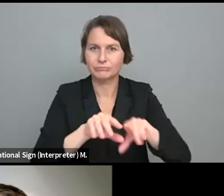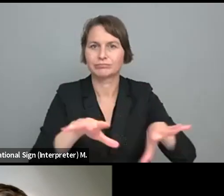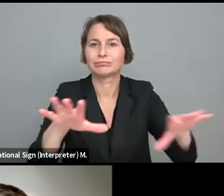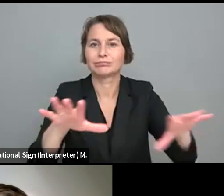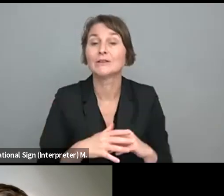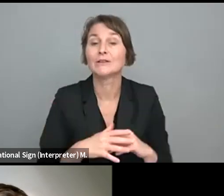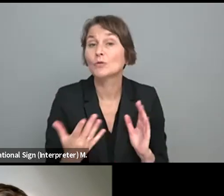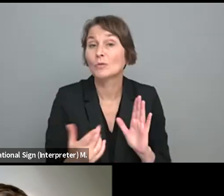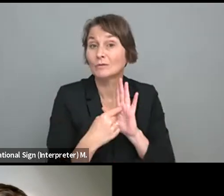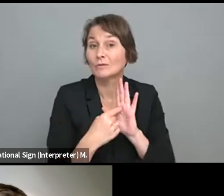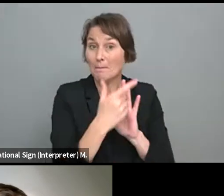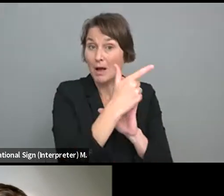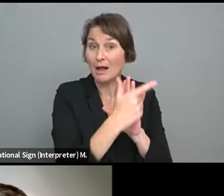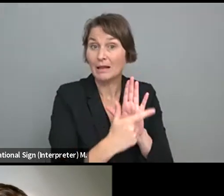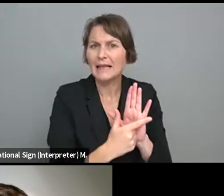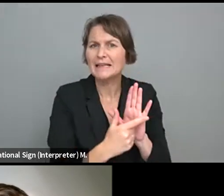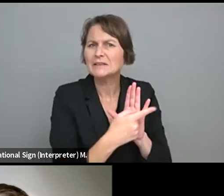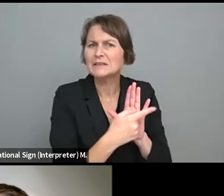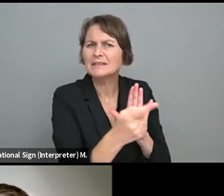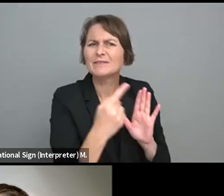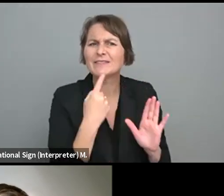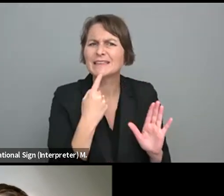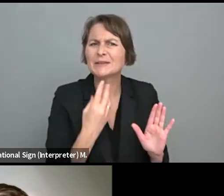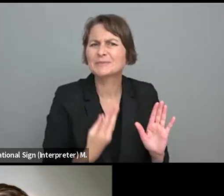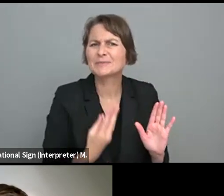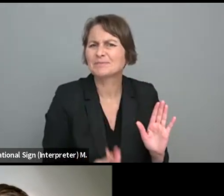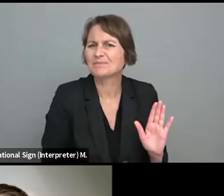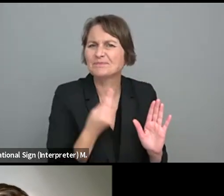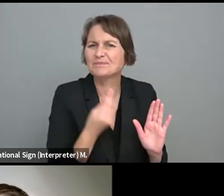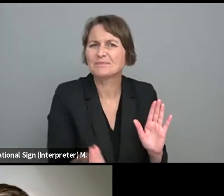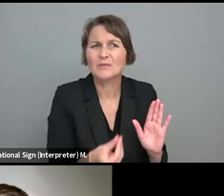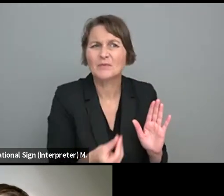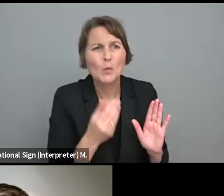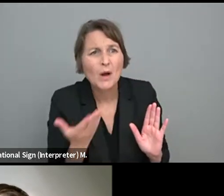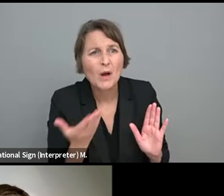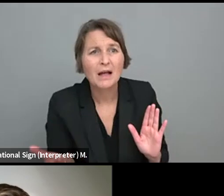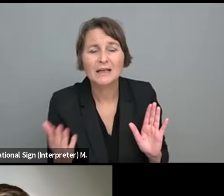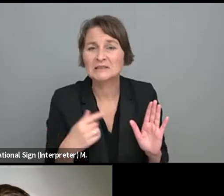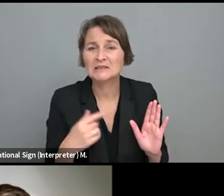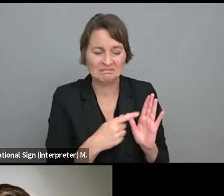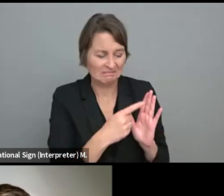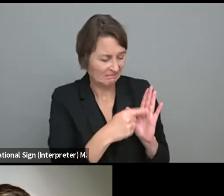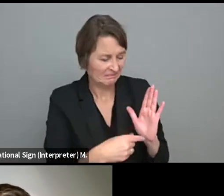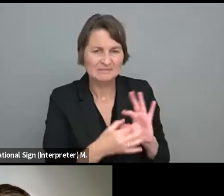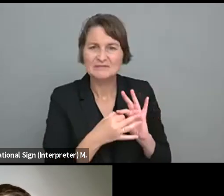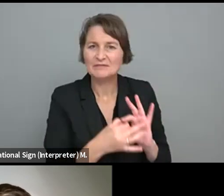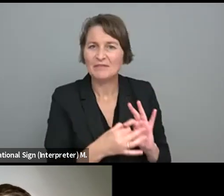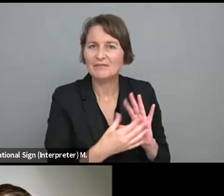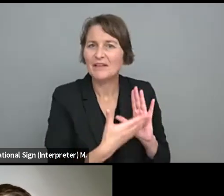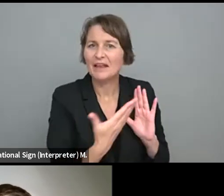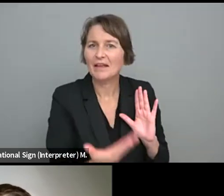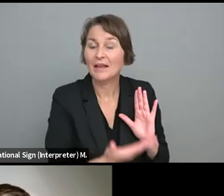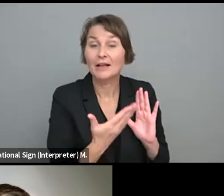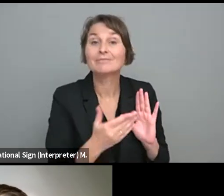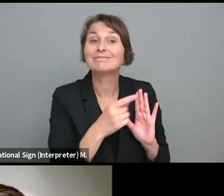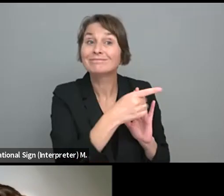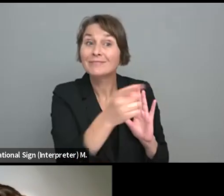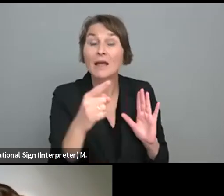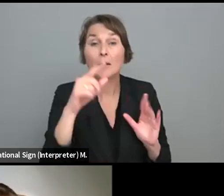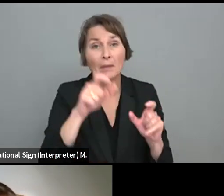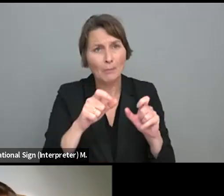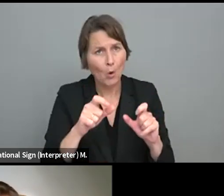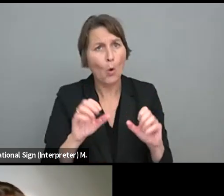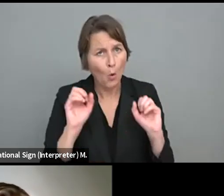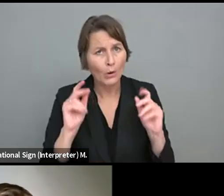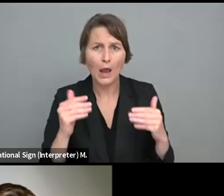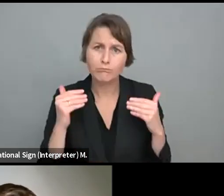speak to the core of why we should be doing things is not going to bring about the behavioral change. That's the point that I was